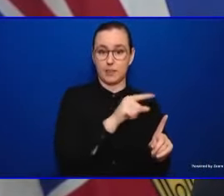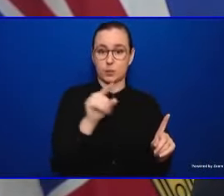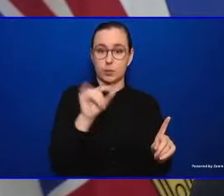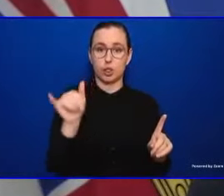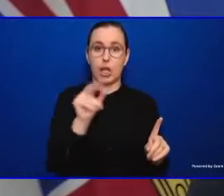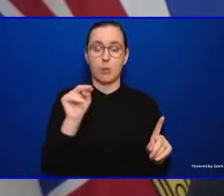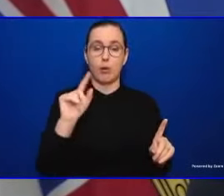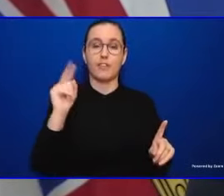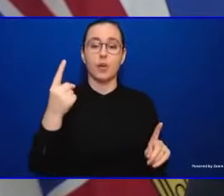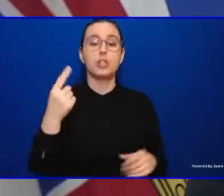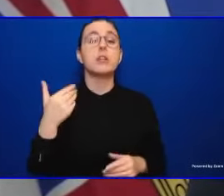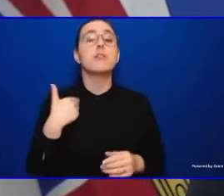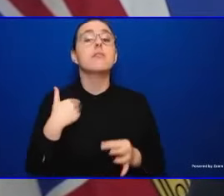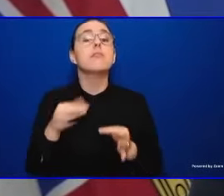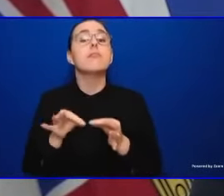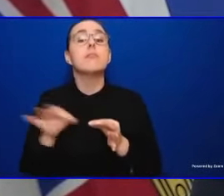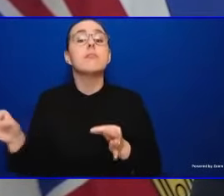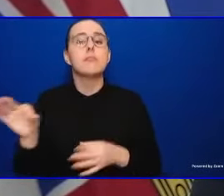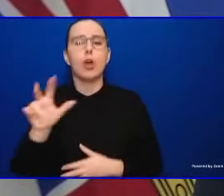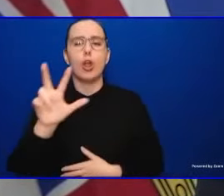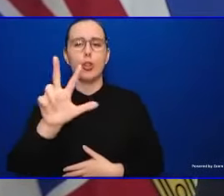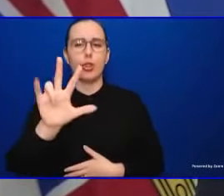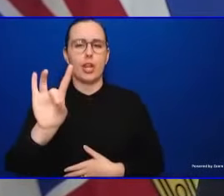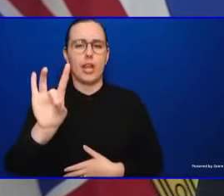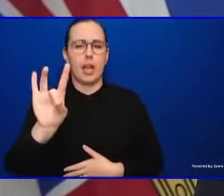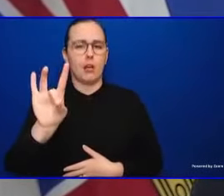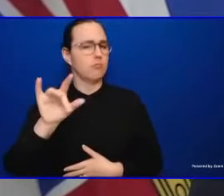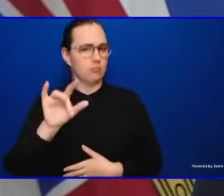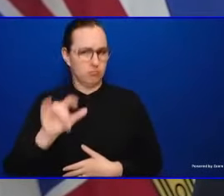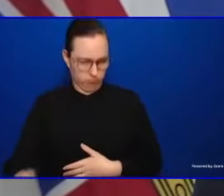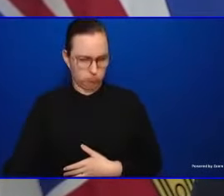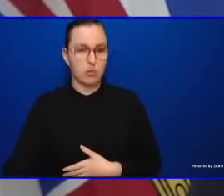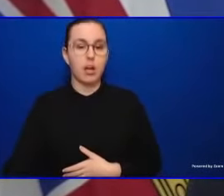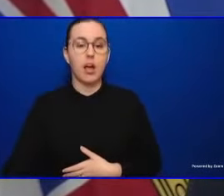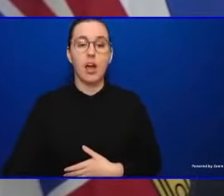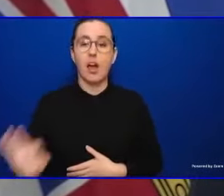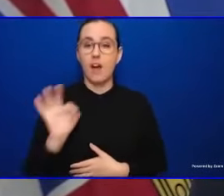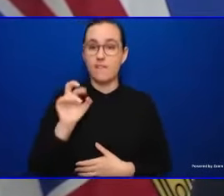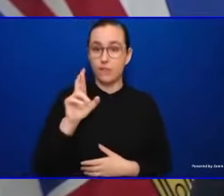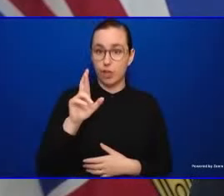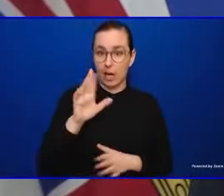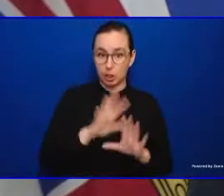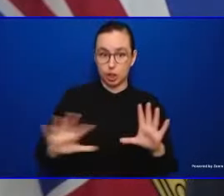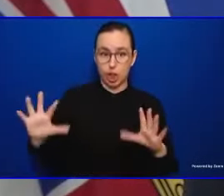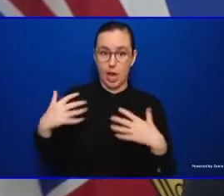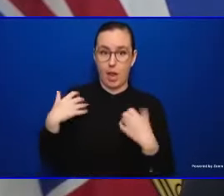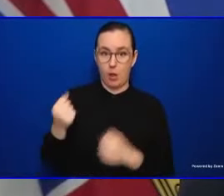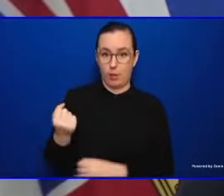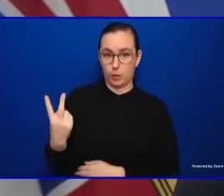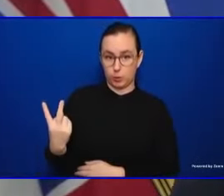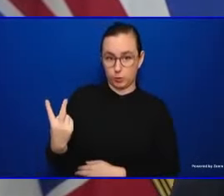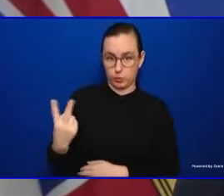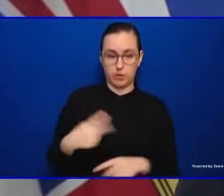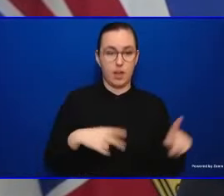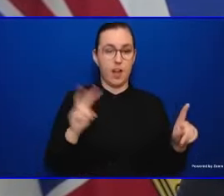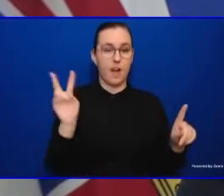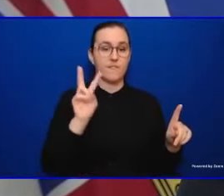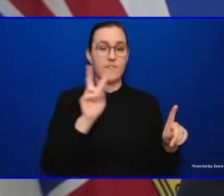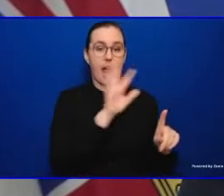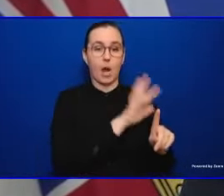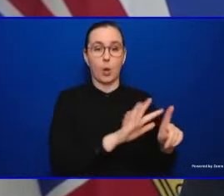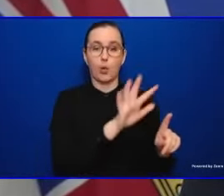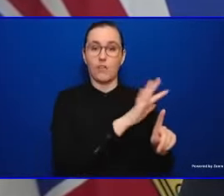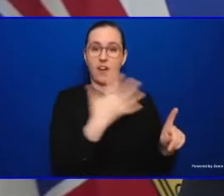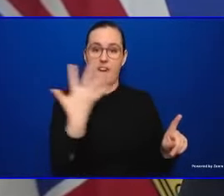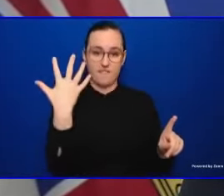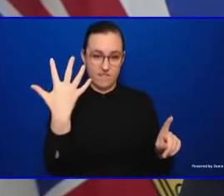surgeries. That's 2 in Fraser Health, 5 in Vancouver Coastal Health, 4 in Northern Health, 27 in Interior